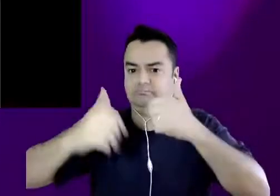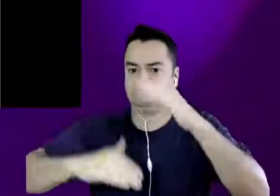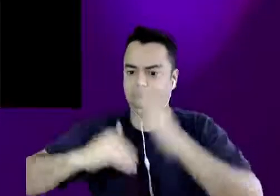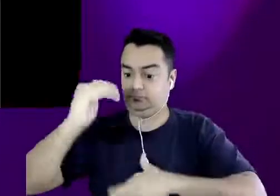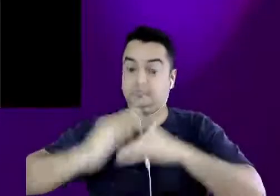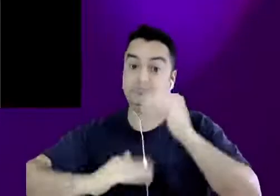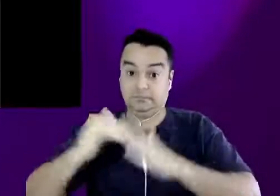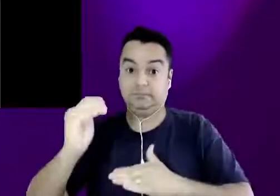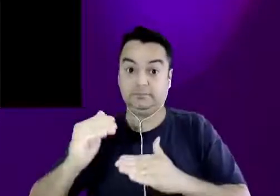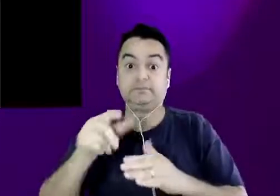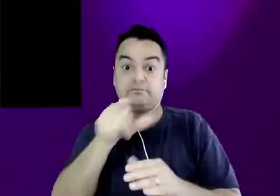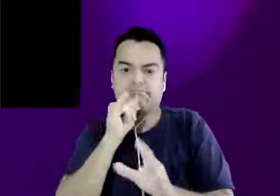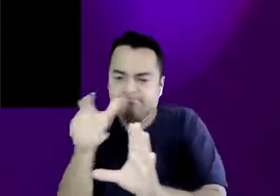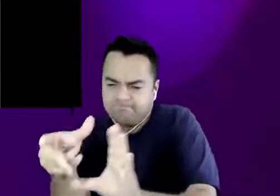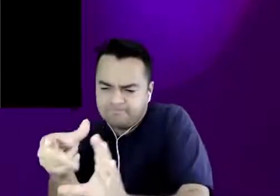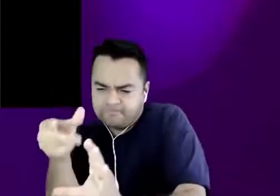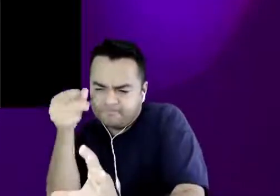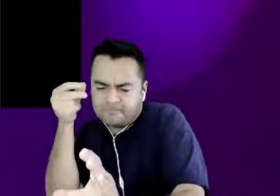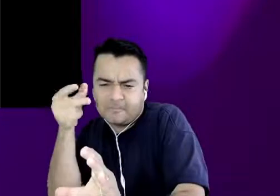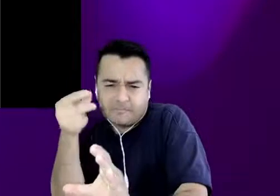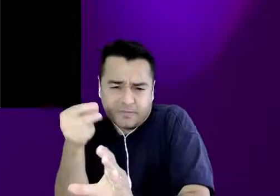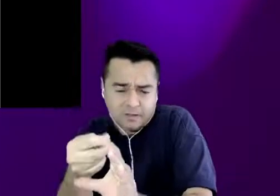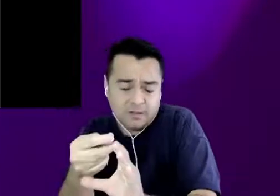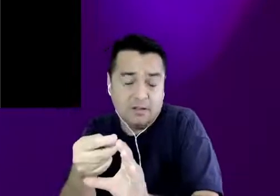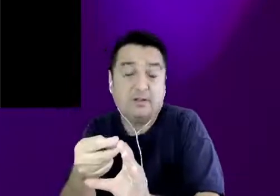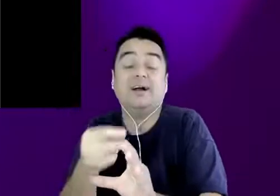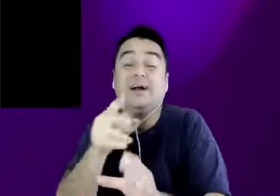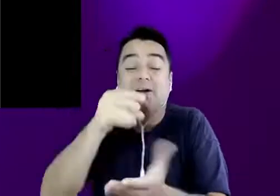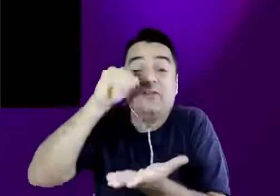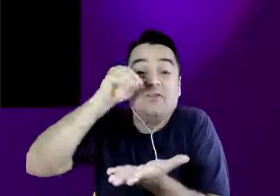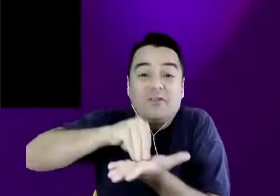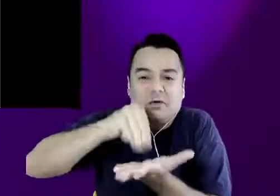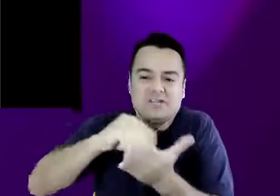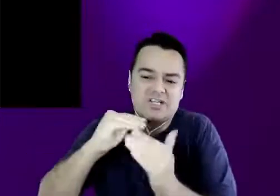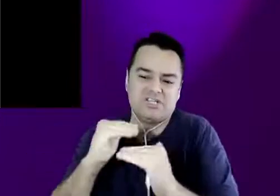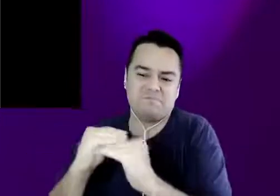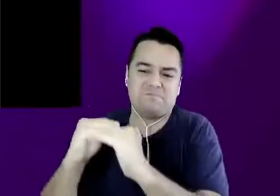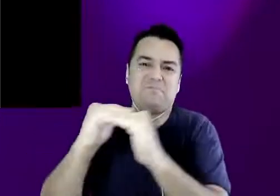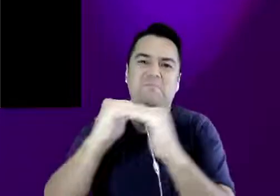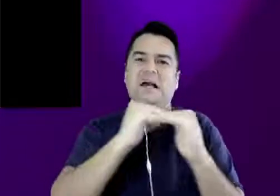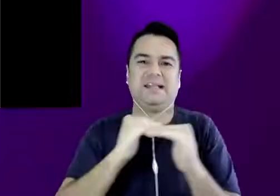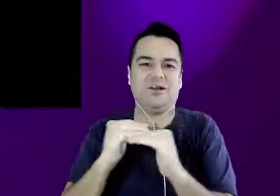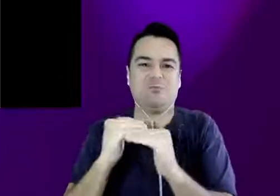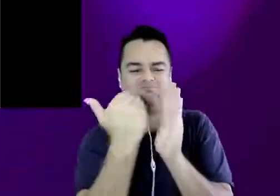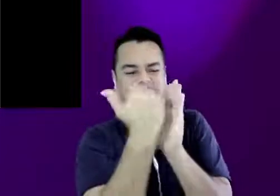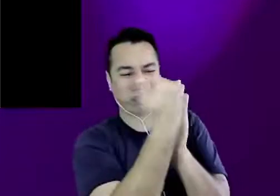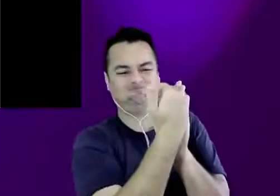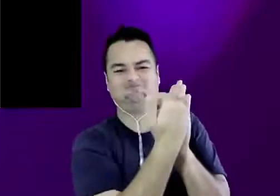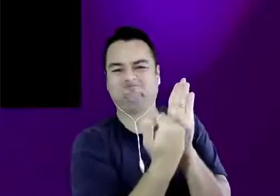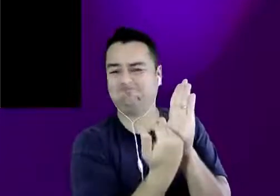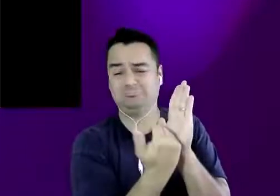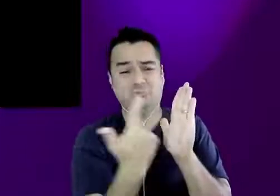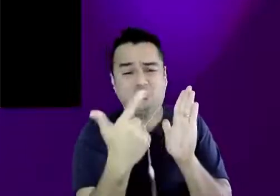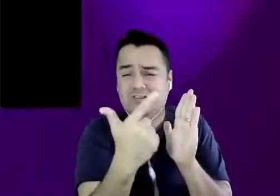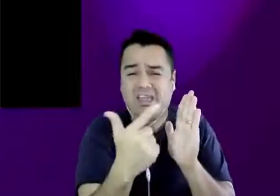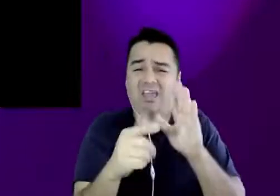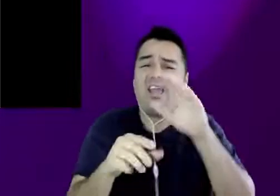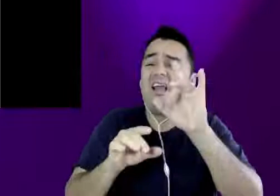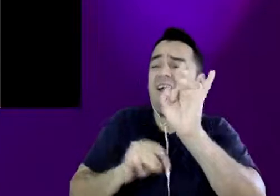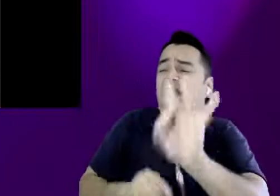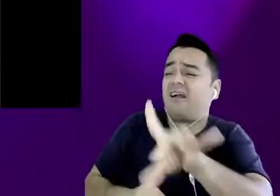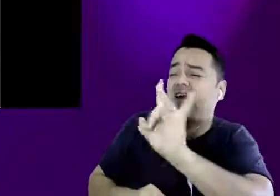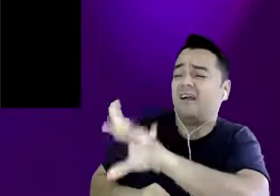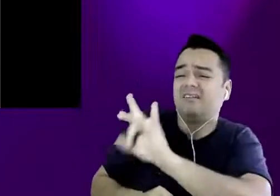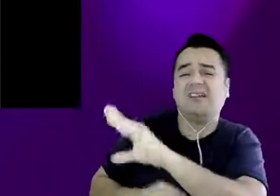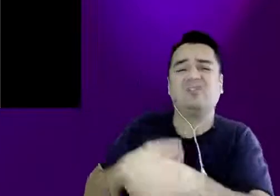of standardization of protocols. There are so many different ways of doing it, and therefore the